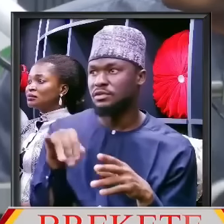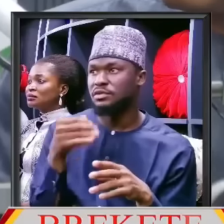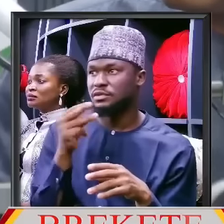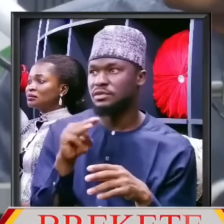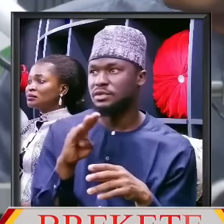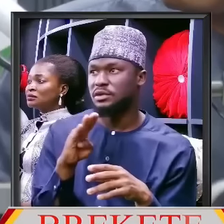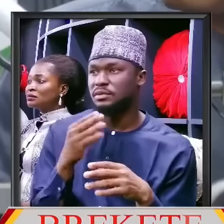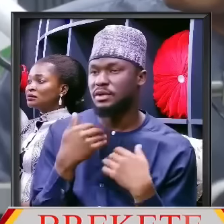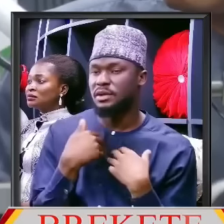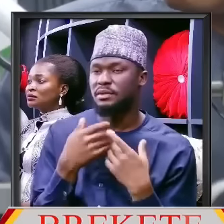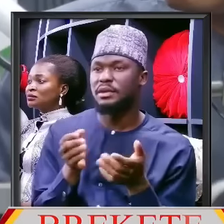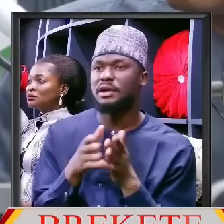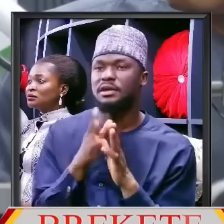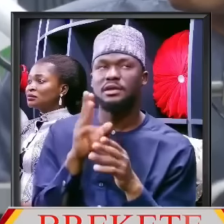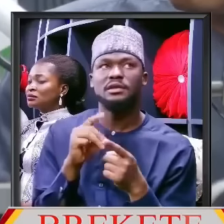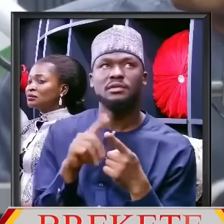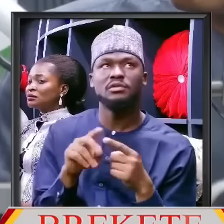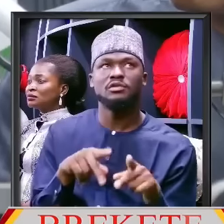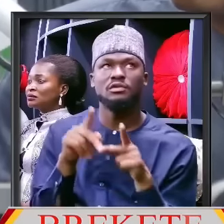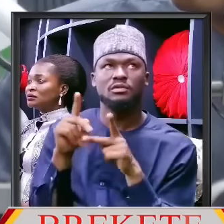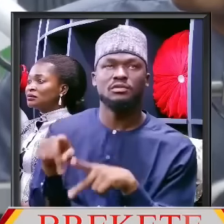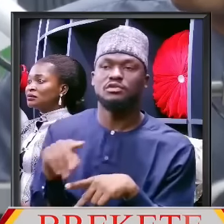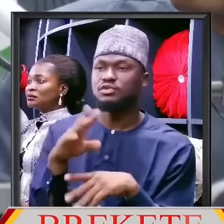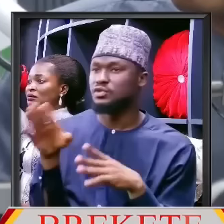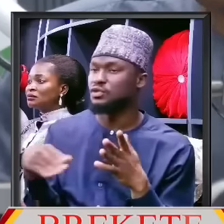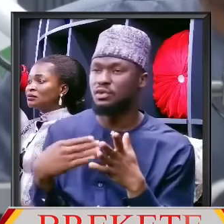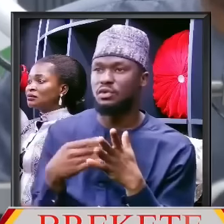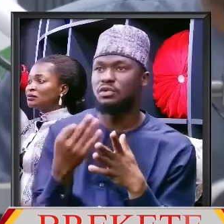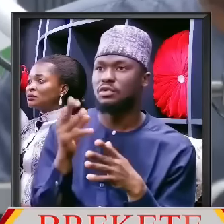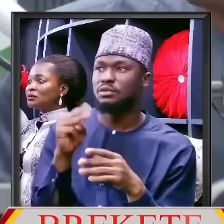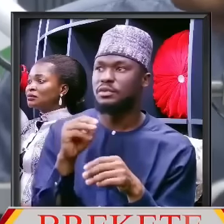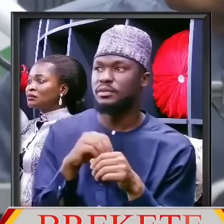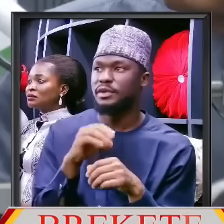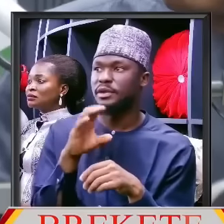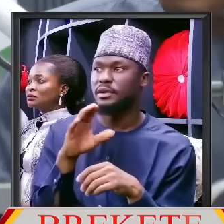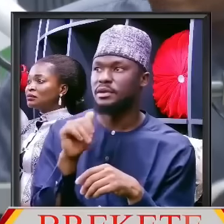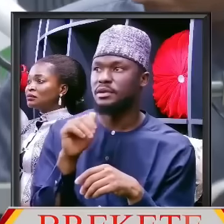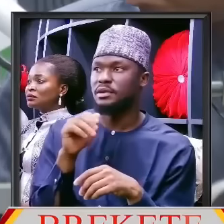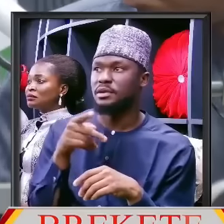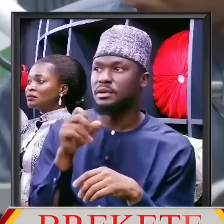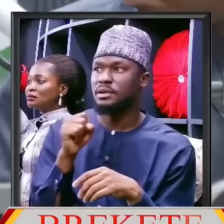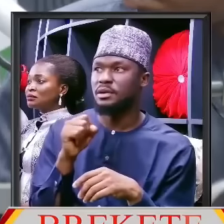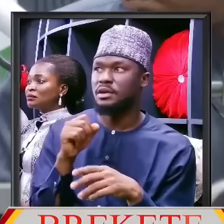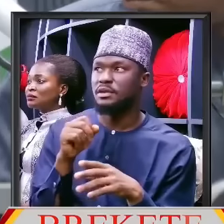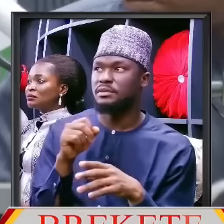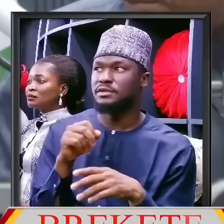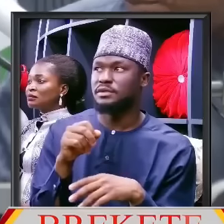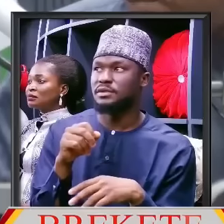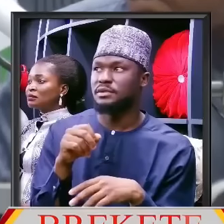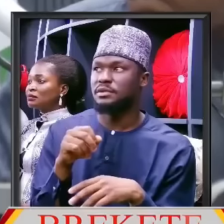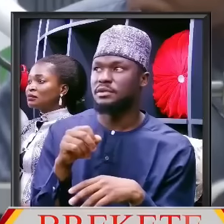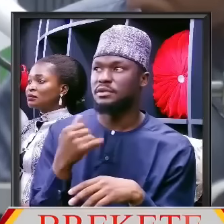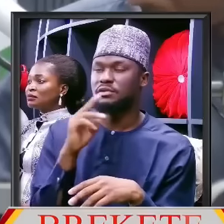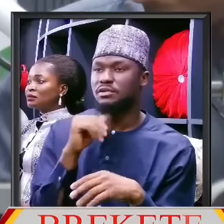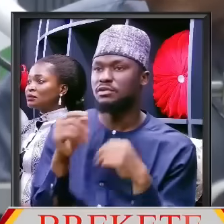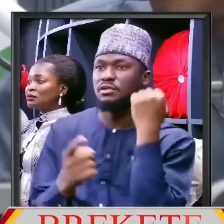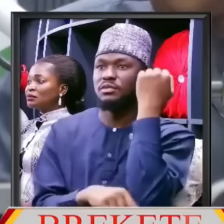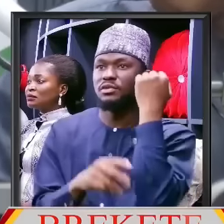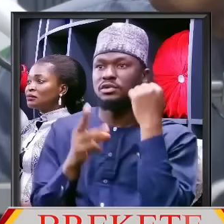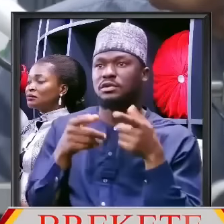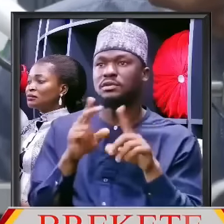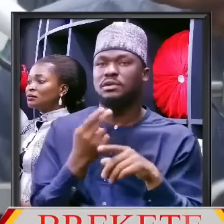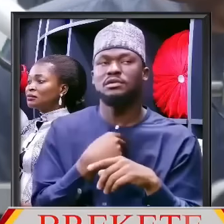already asked them to upload all of them into CAPS portal. Say they know they penalize them. May we